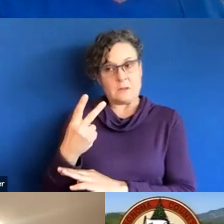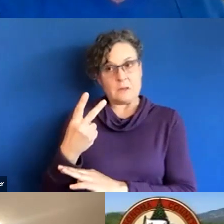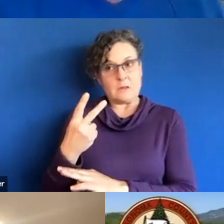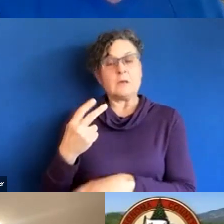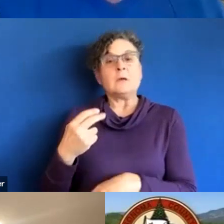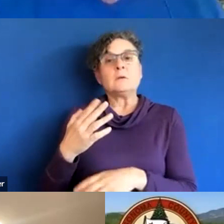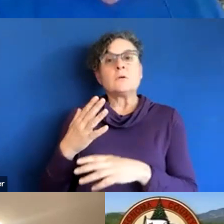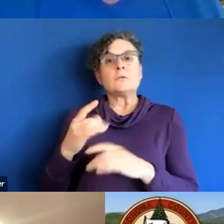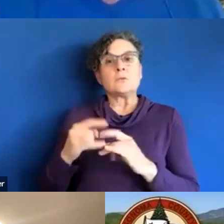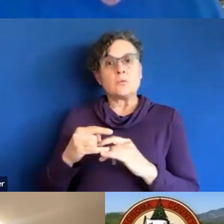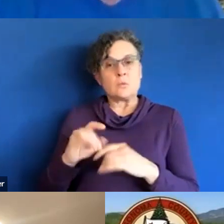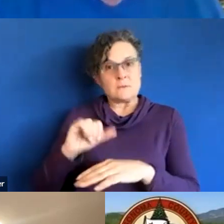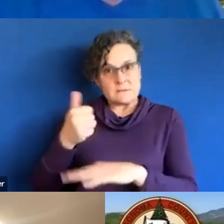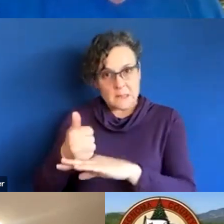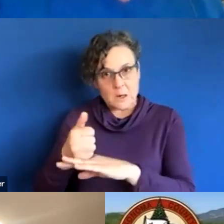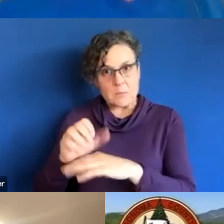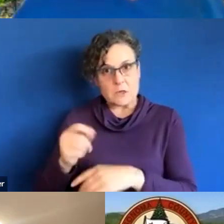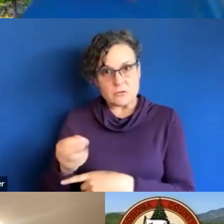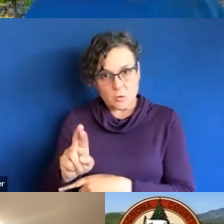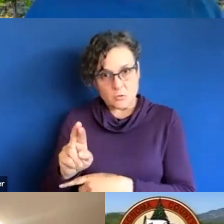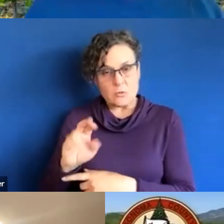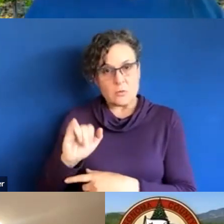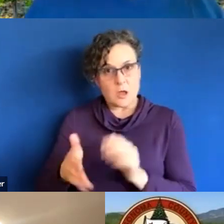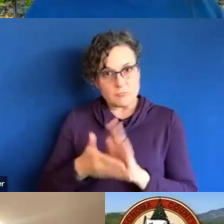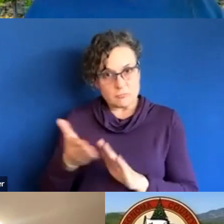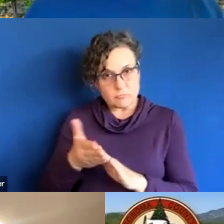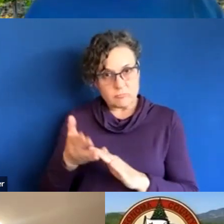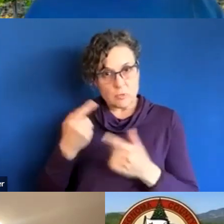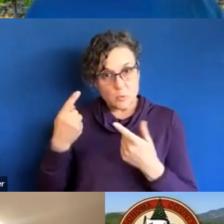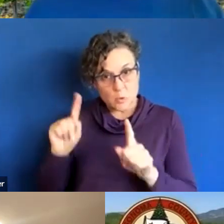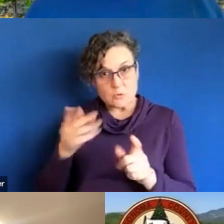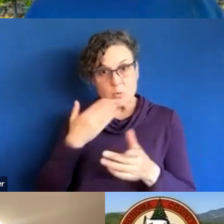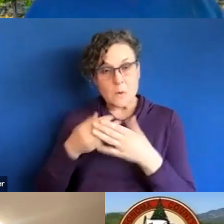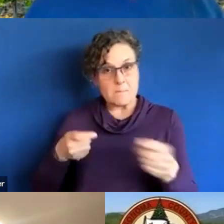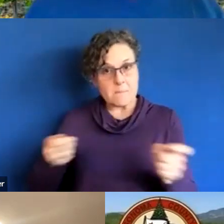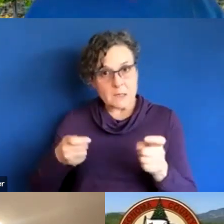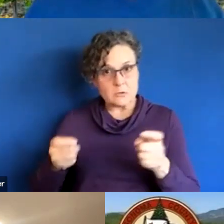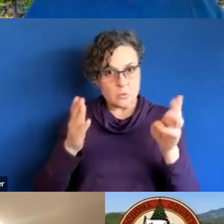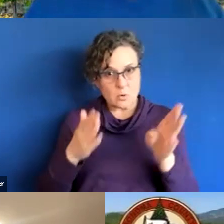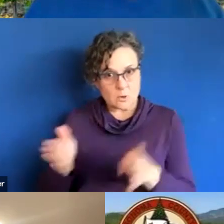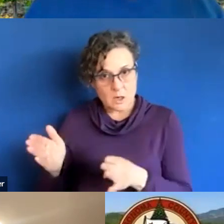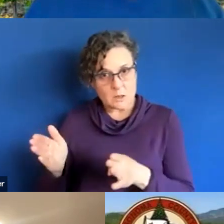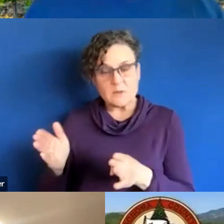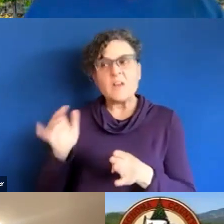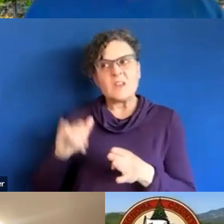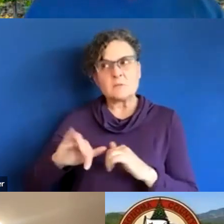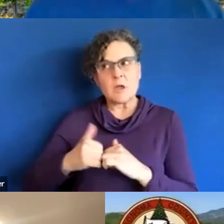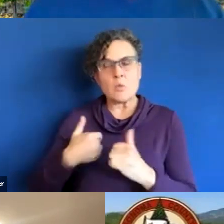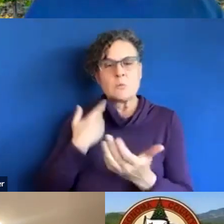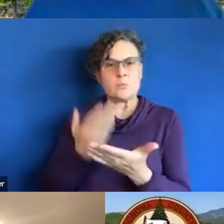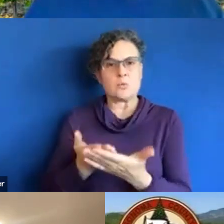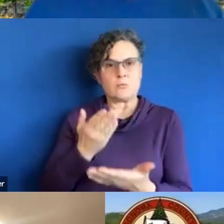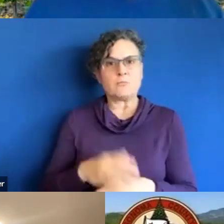a shelter site that works, that's well managed and well organized, and